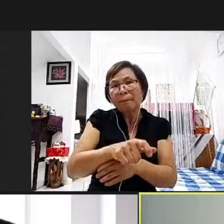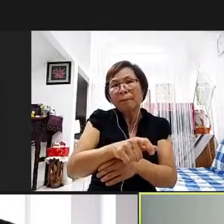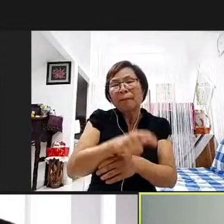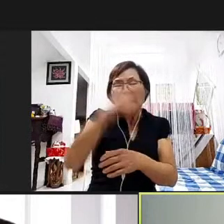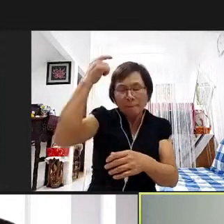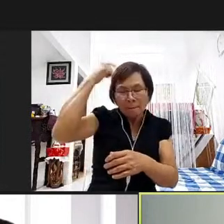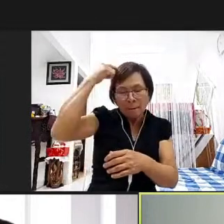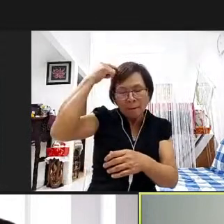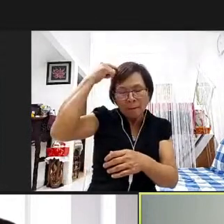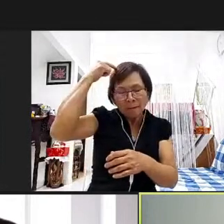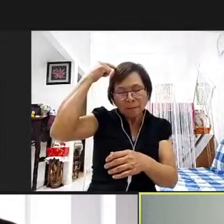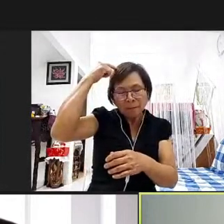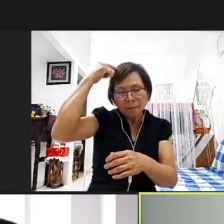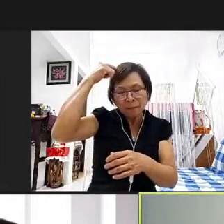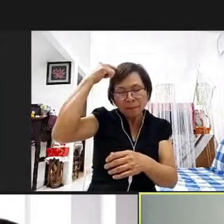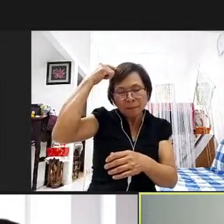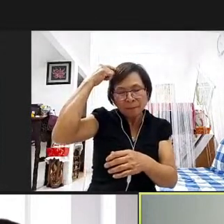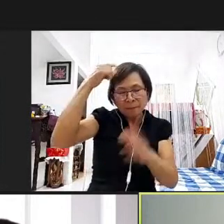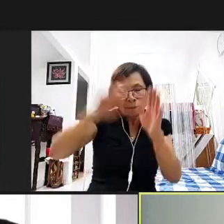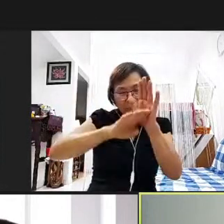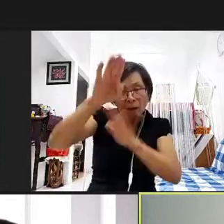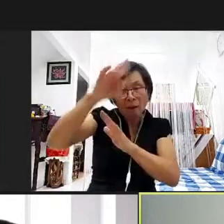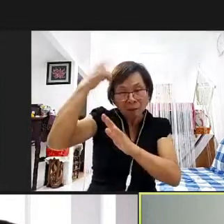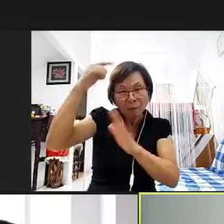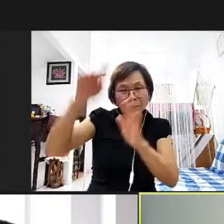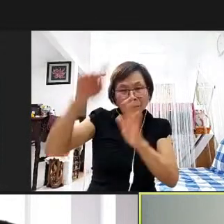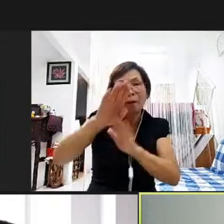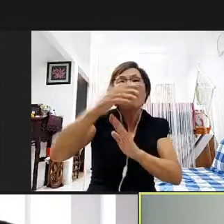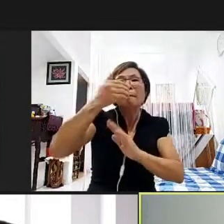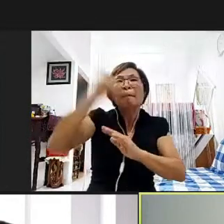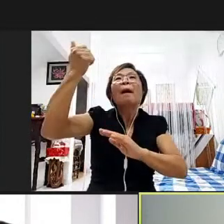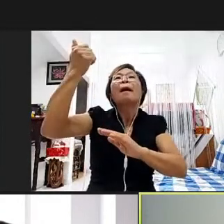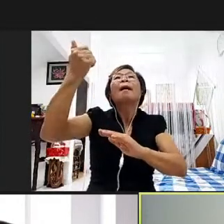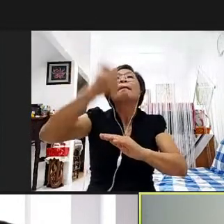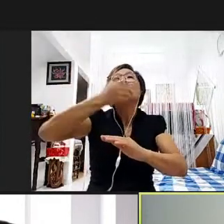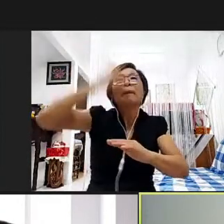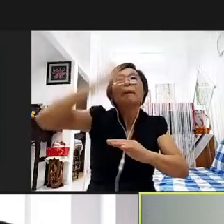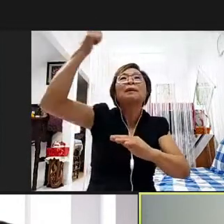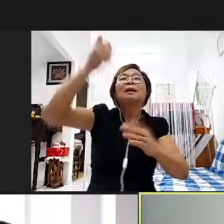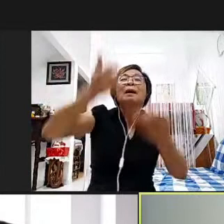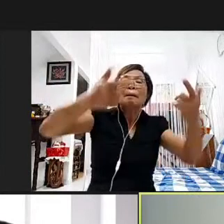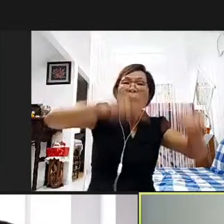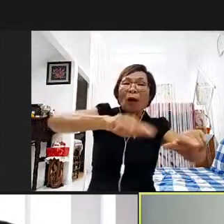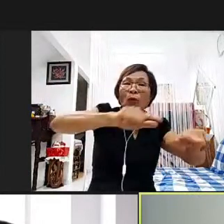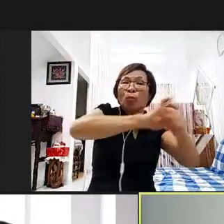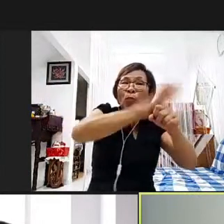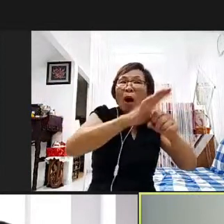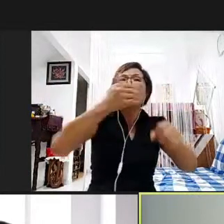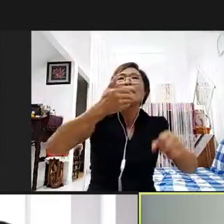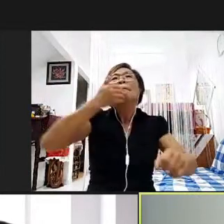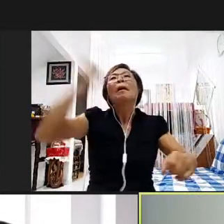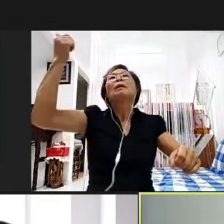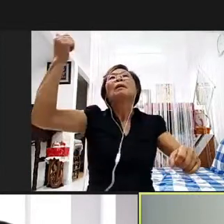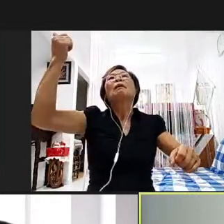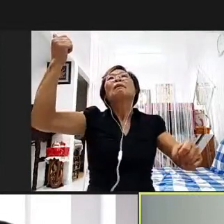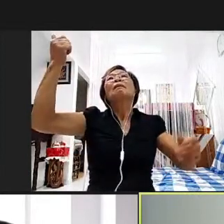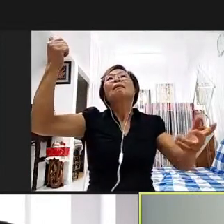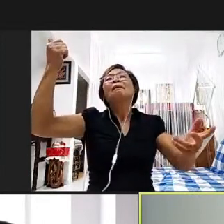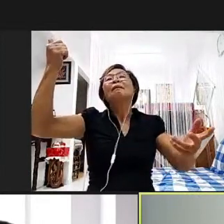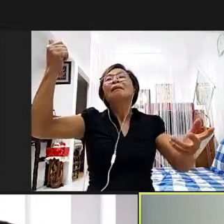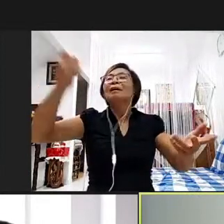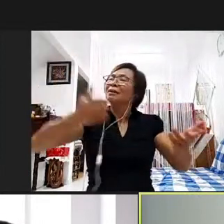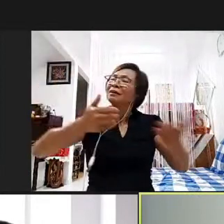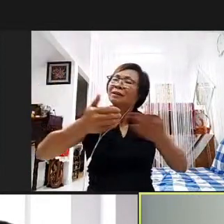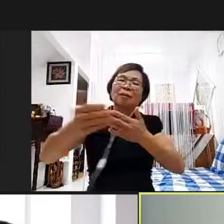development, mental cultivation, they fare much better in this pandemic. So why not we